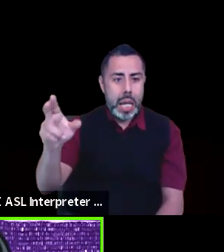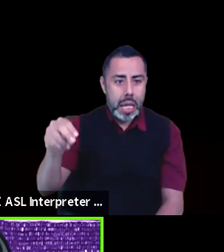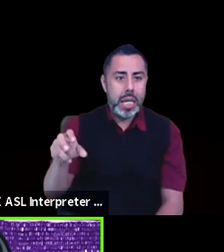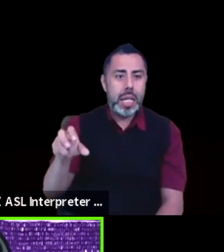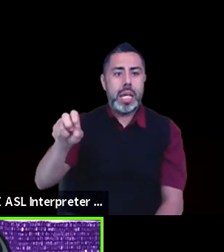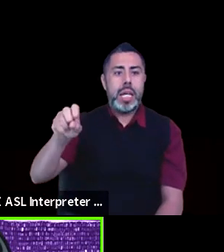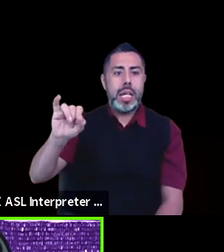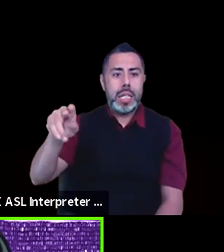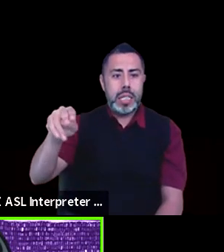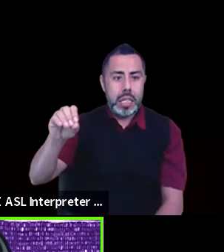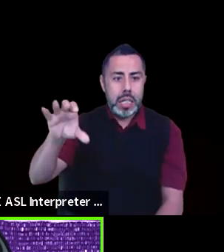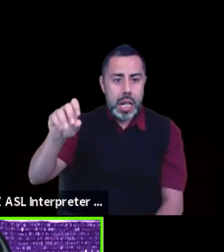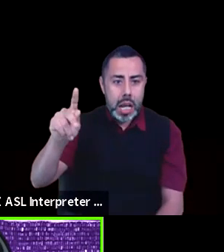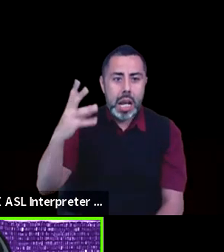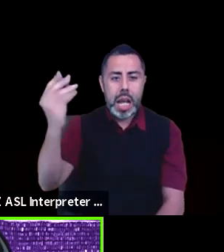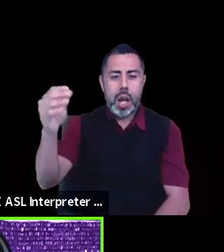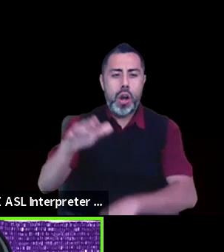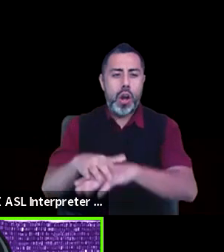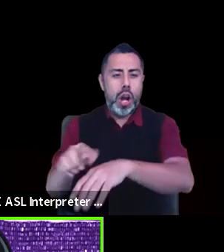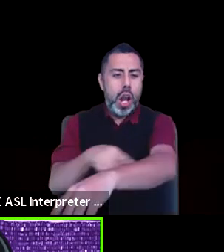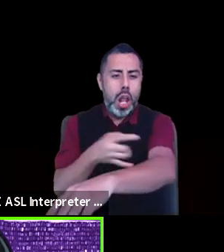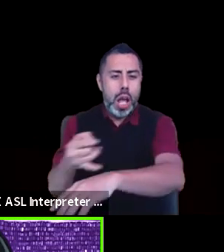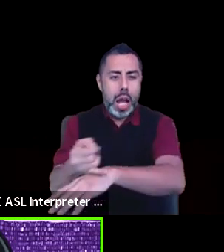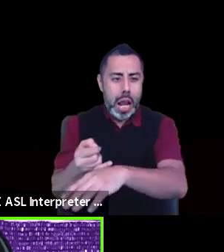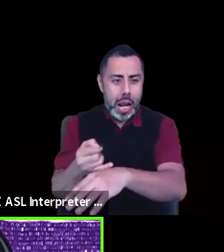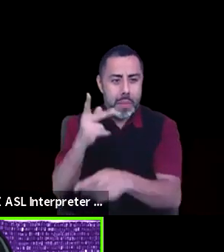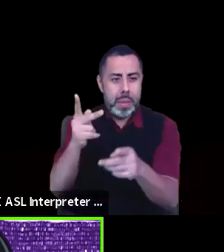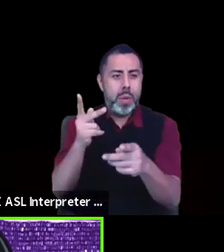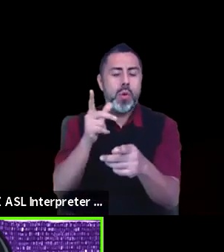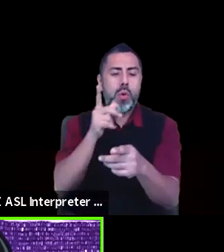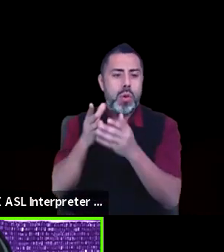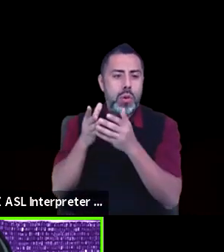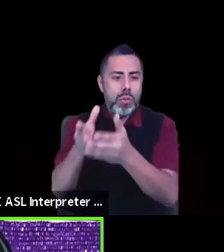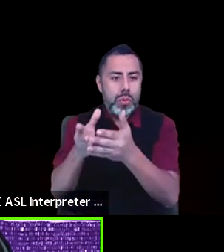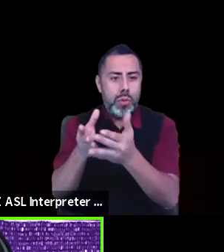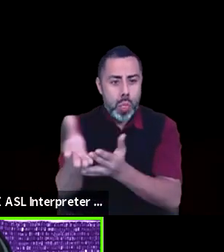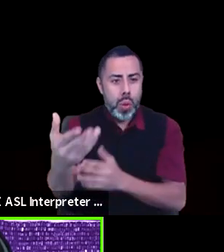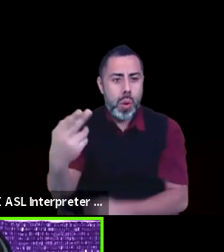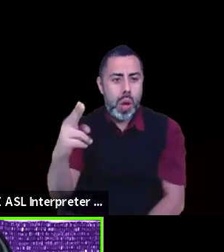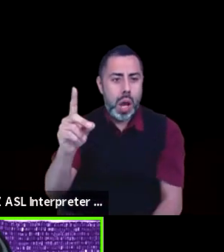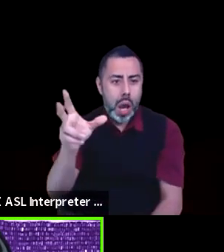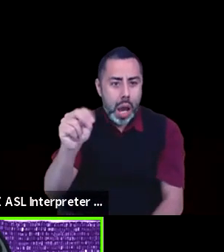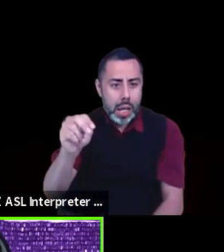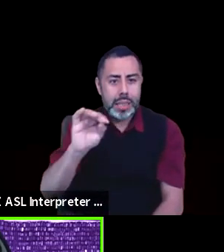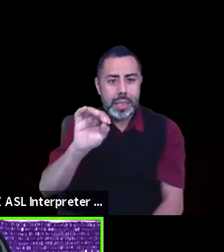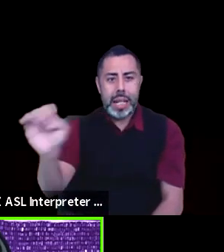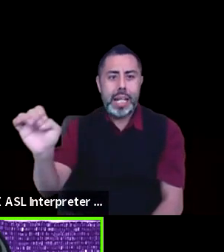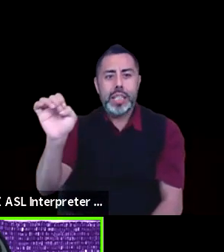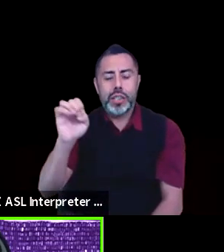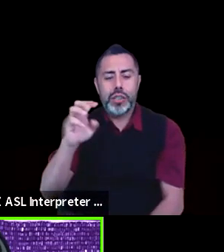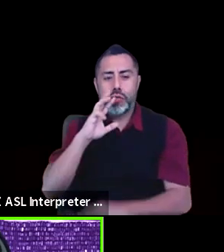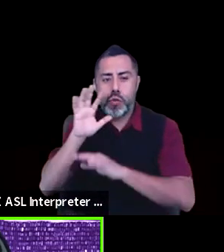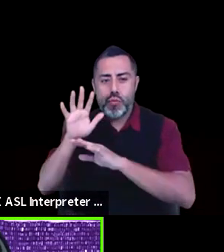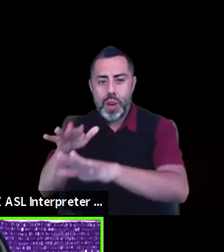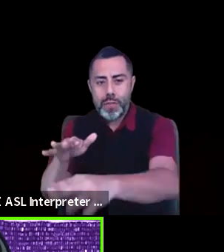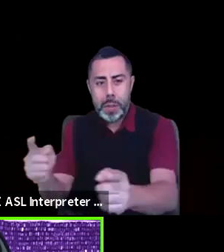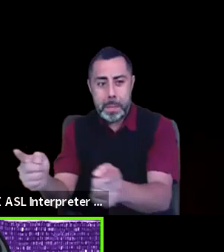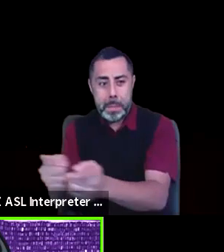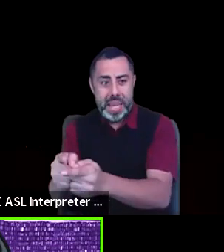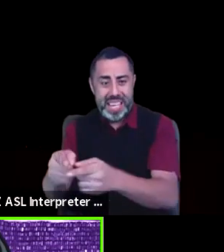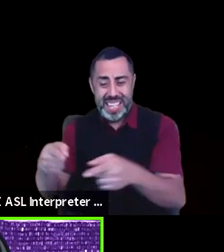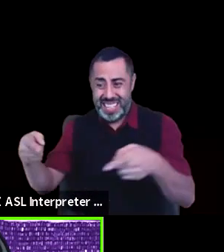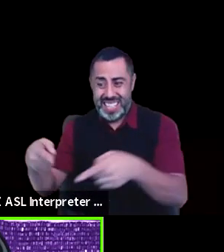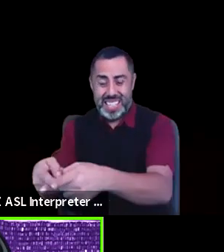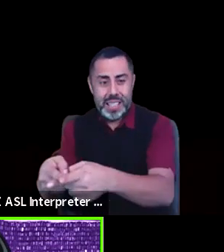waters where the Hudson and the East Rivers meets, and a shout out to the Mohawk ironworkers so we can cross over from